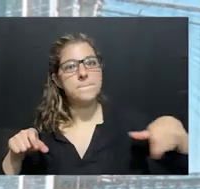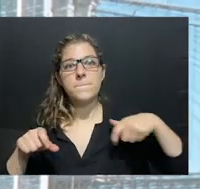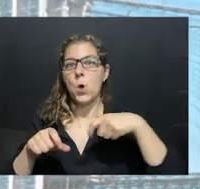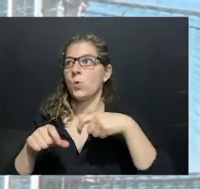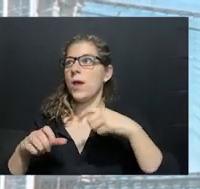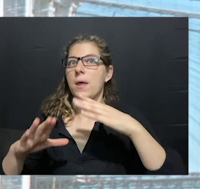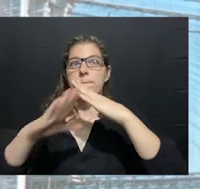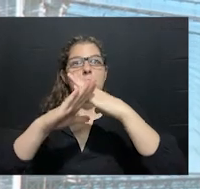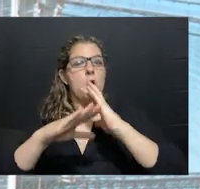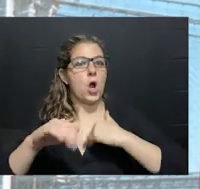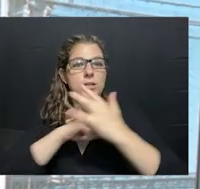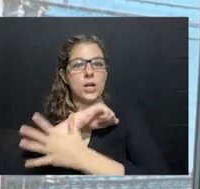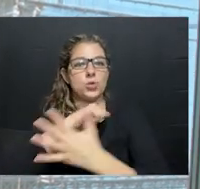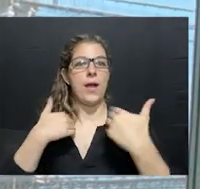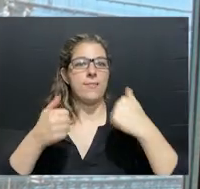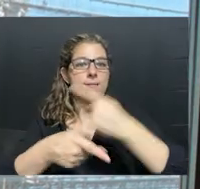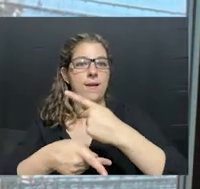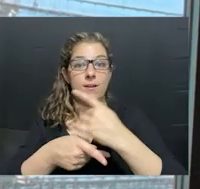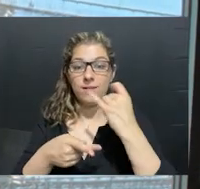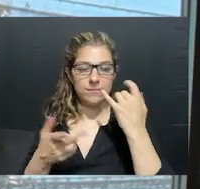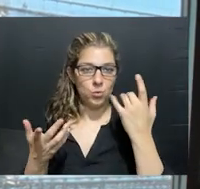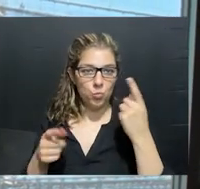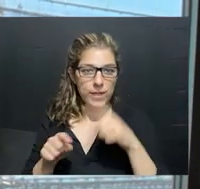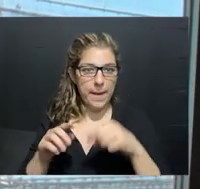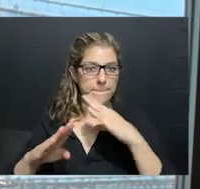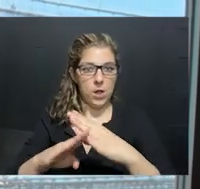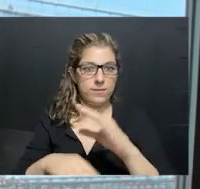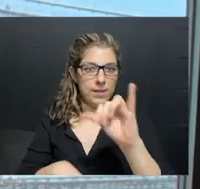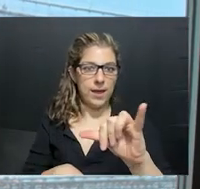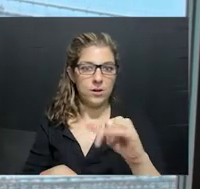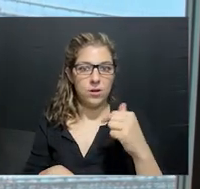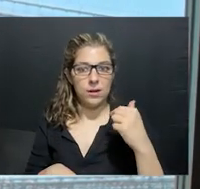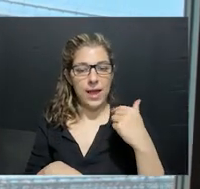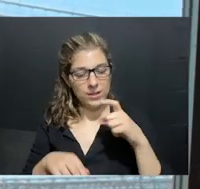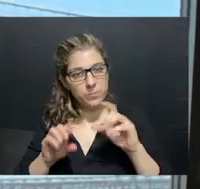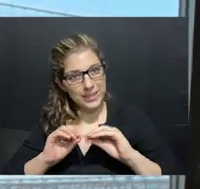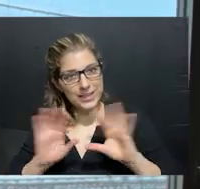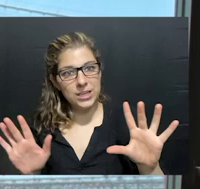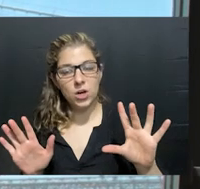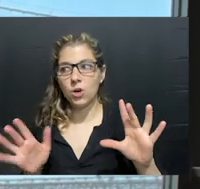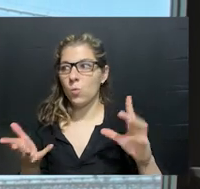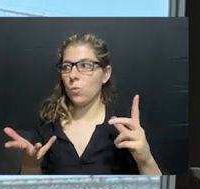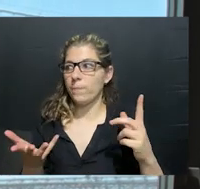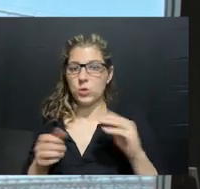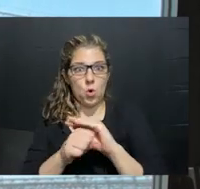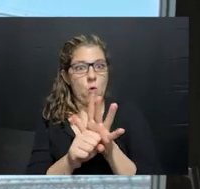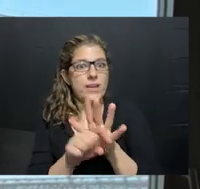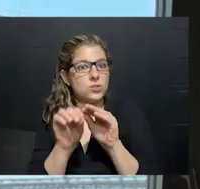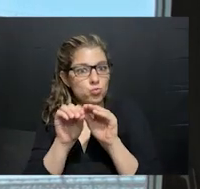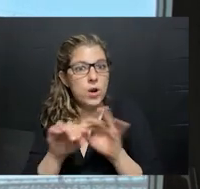the drawbridge when it comes to healthcare. If it wasn't clear to us before, it should be abundantly clear to us now as a result of